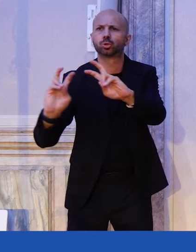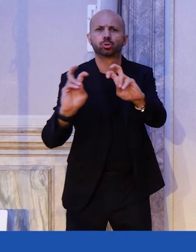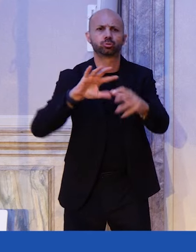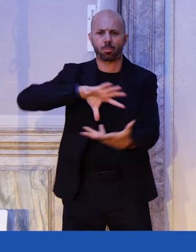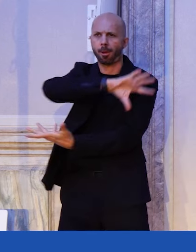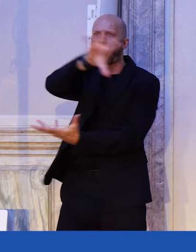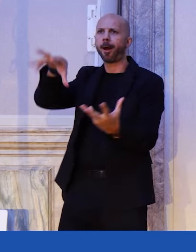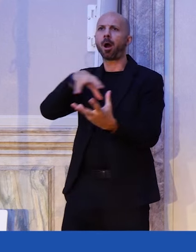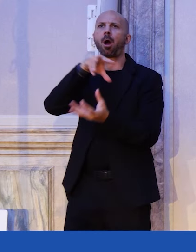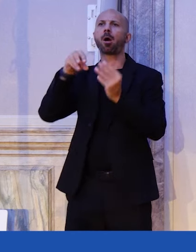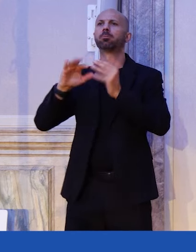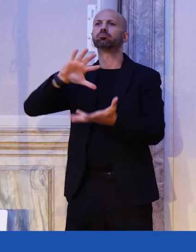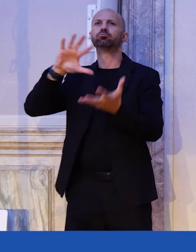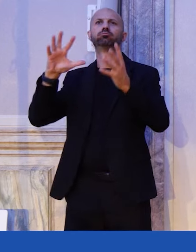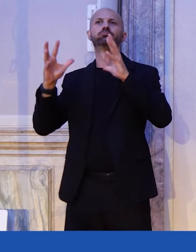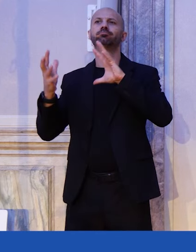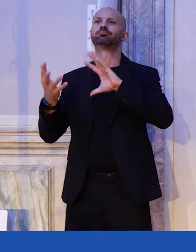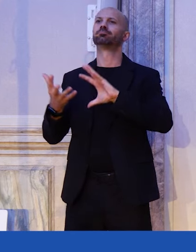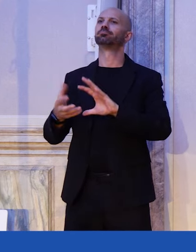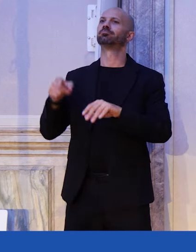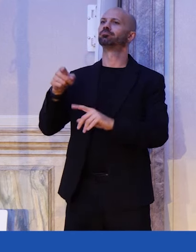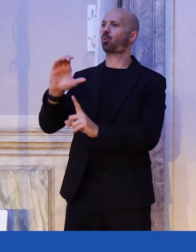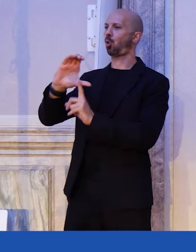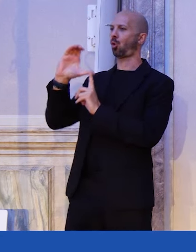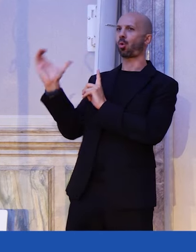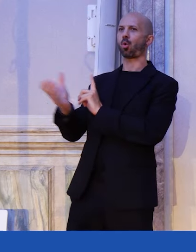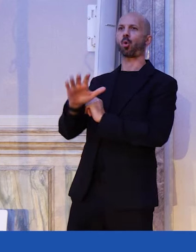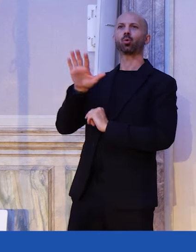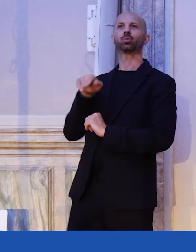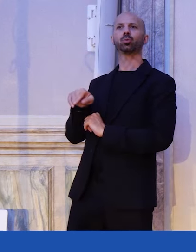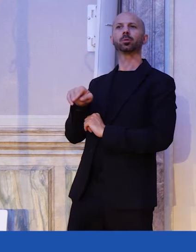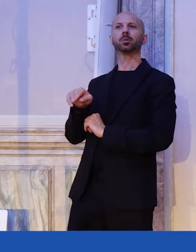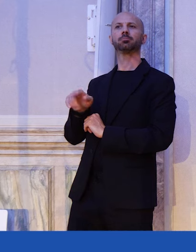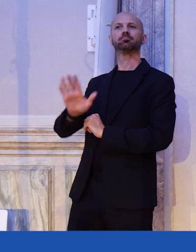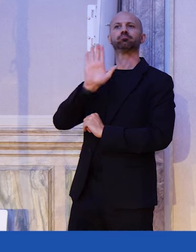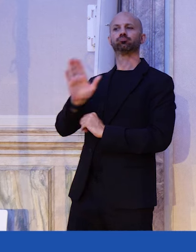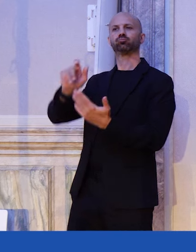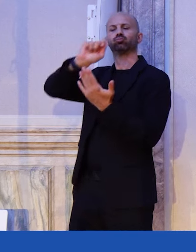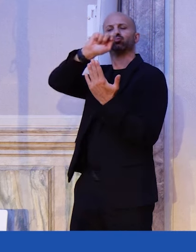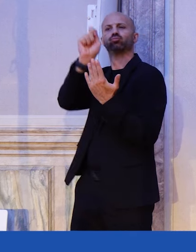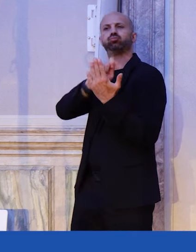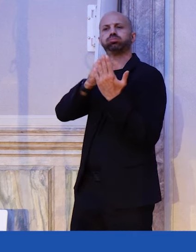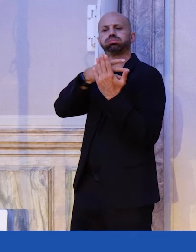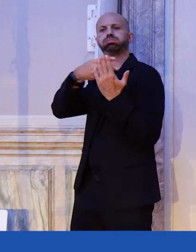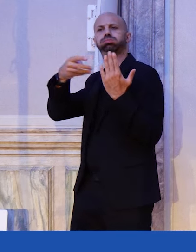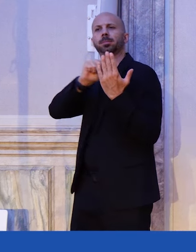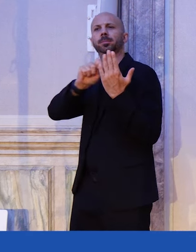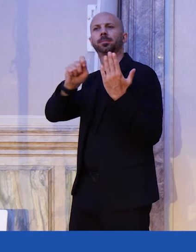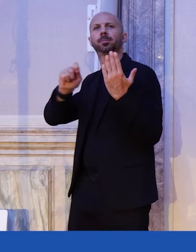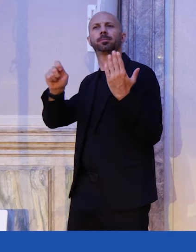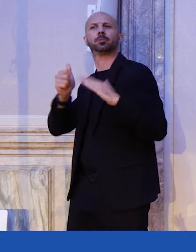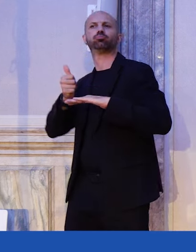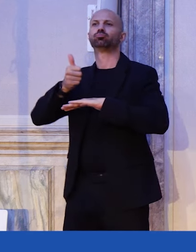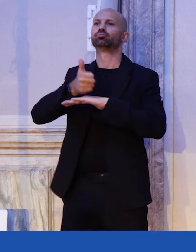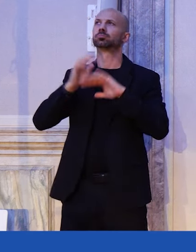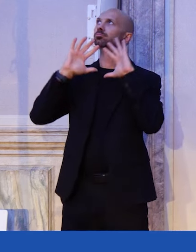investigation that puts the composer back at the center of the cultural debate as a fundamental actor of